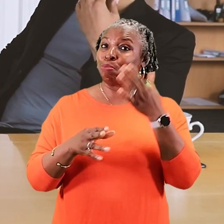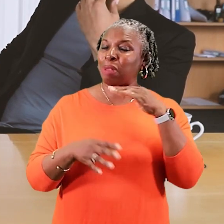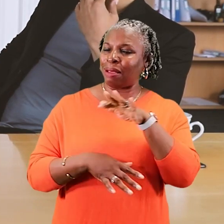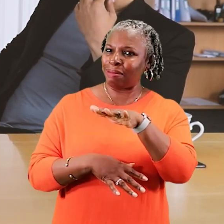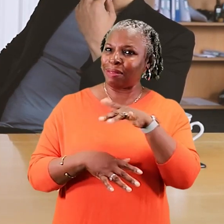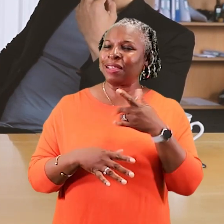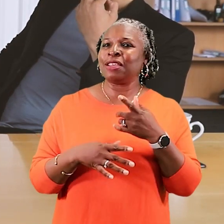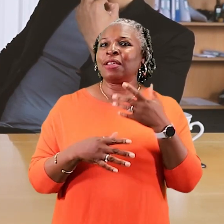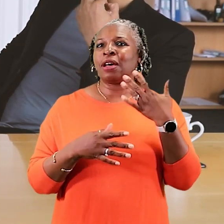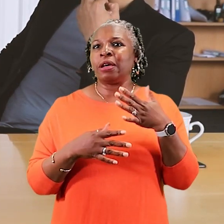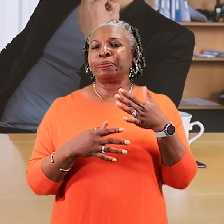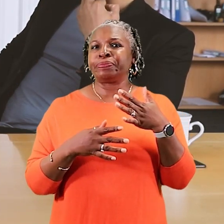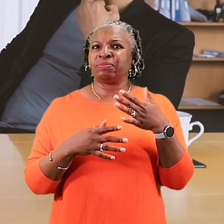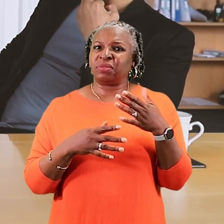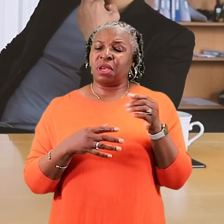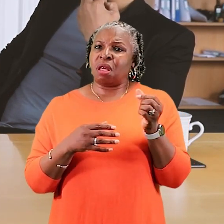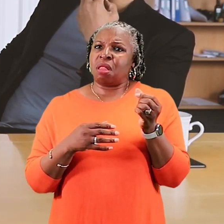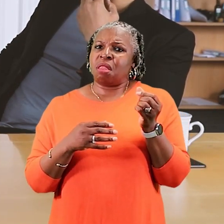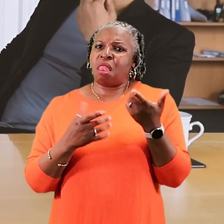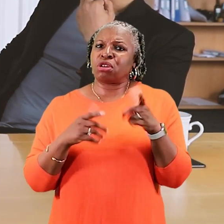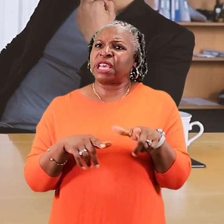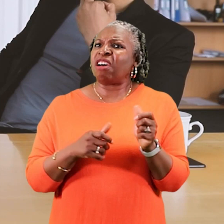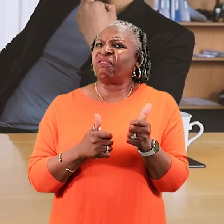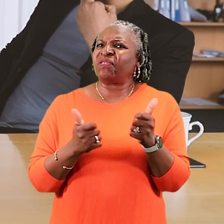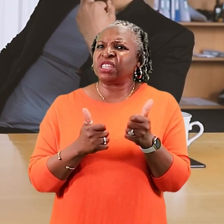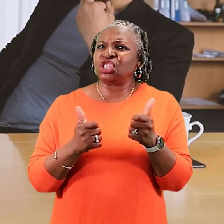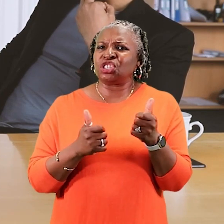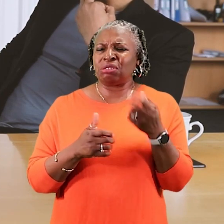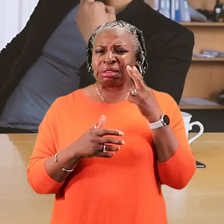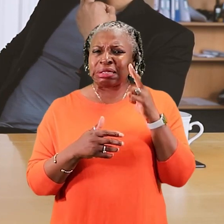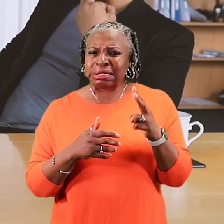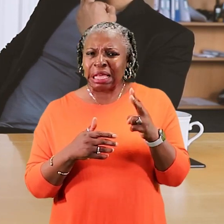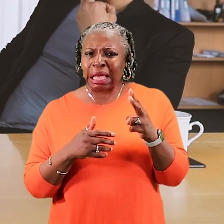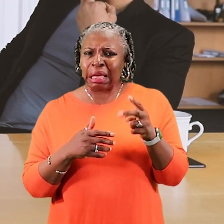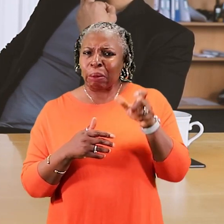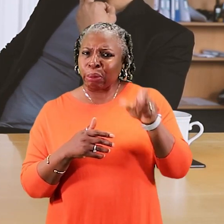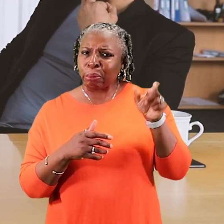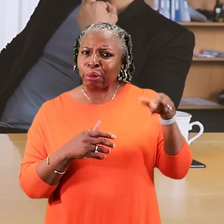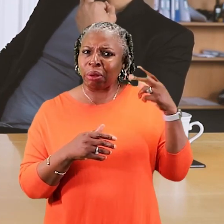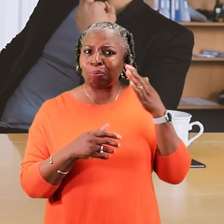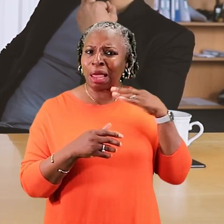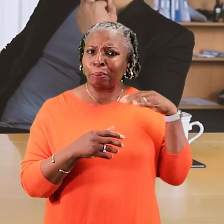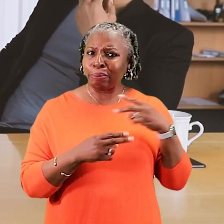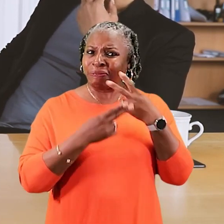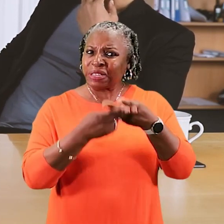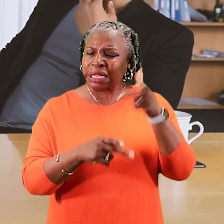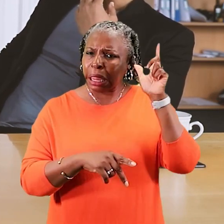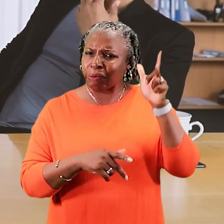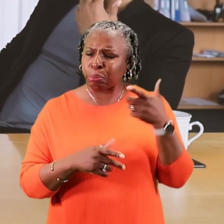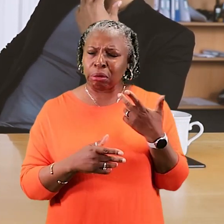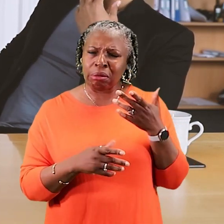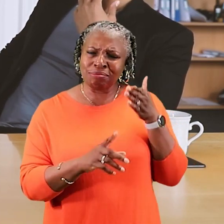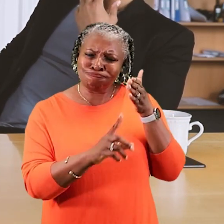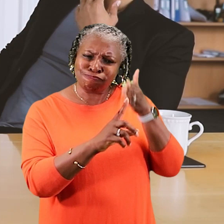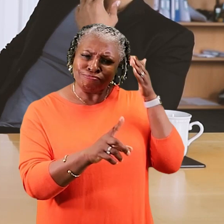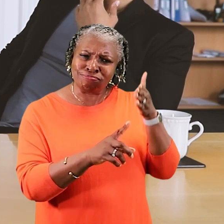But I've seen, Jordan, just coming out of lockdown, you can tell when black people are from Liverpool, you can tell whether they're from London or Birmingham. I